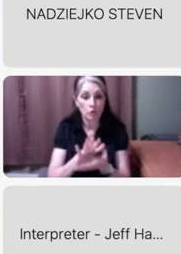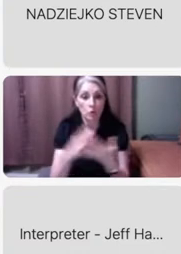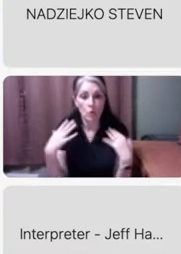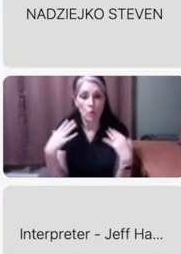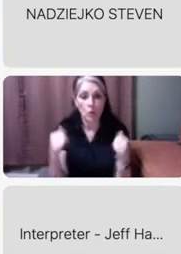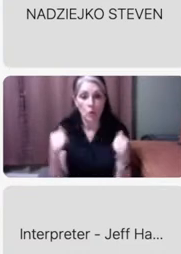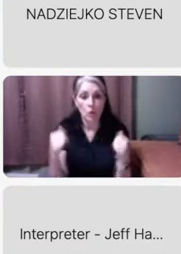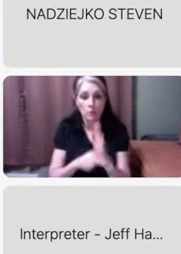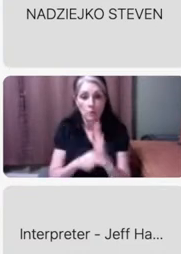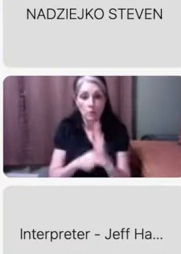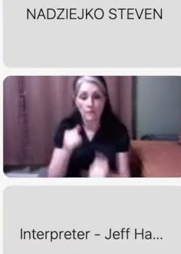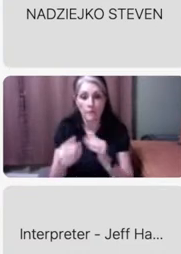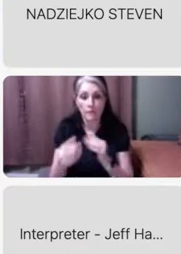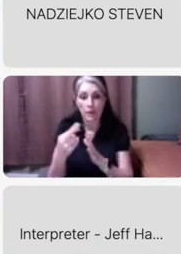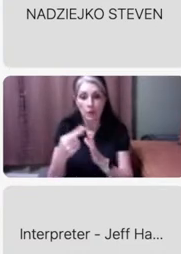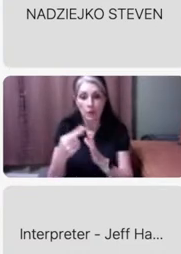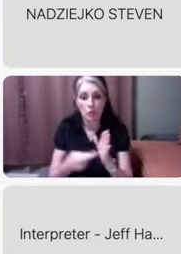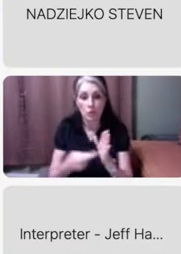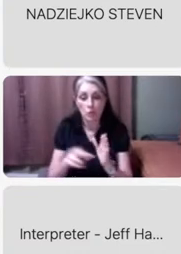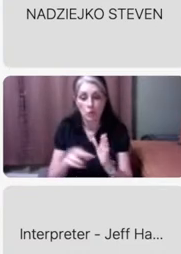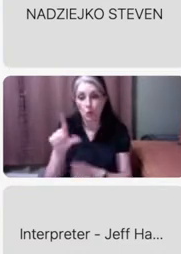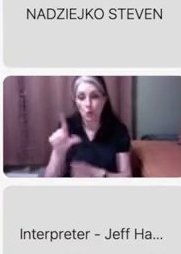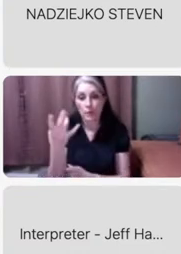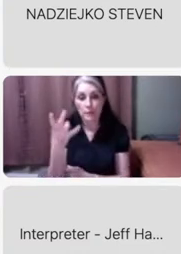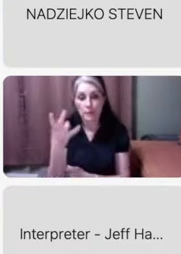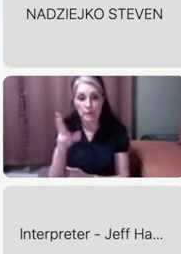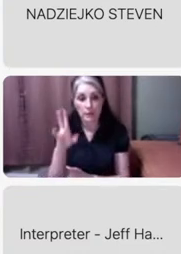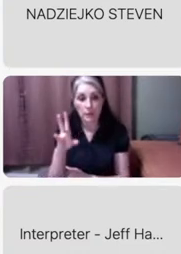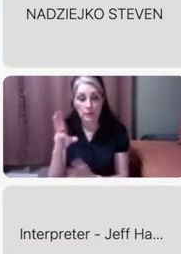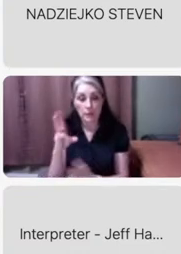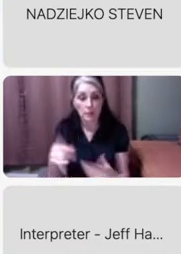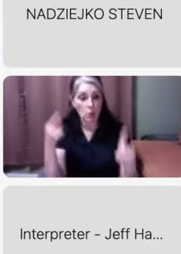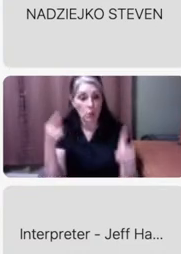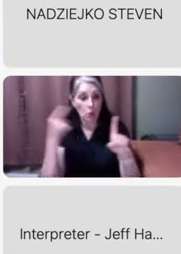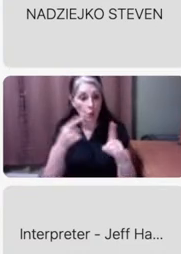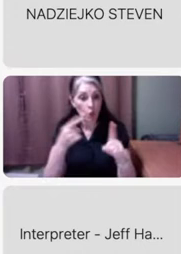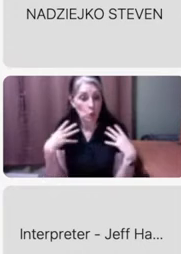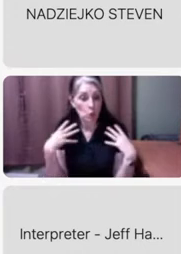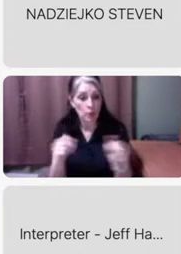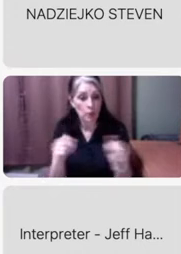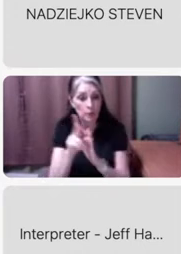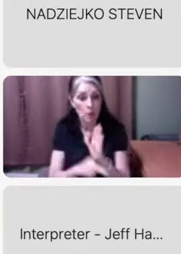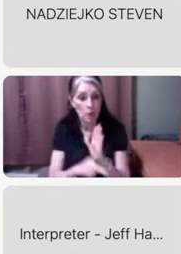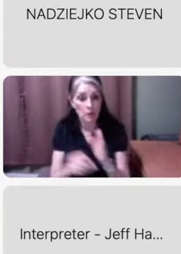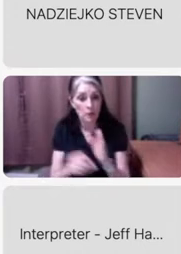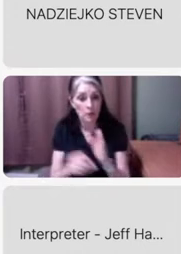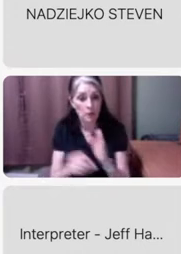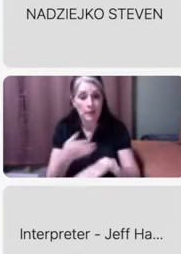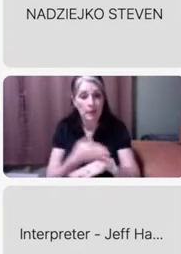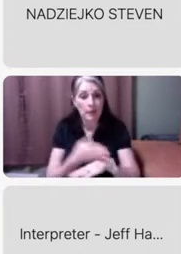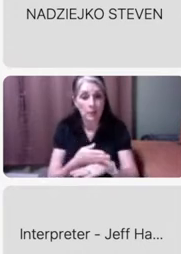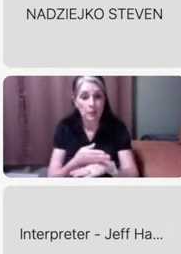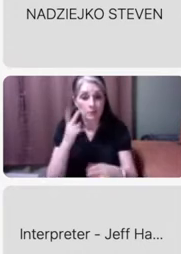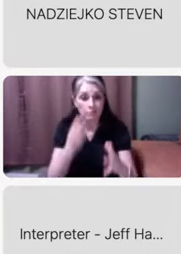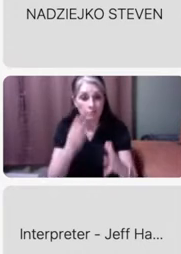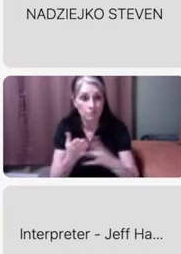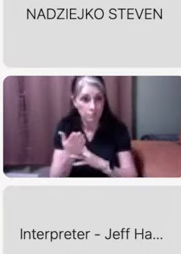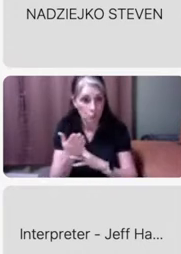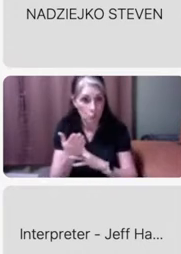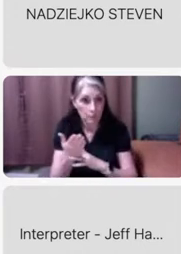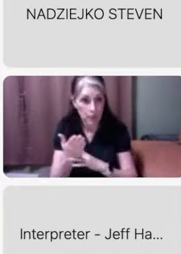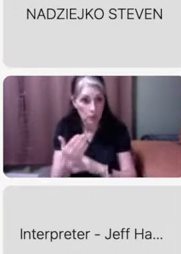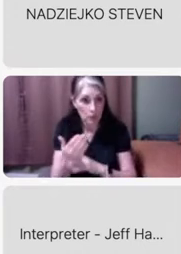2017. its goal was to strengthen those policies and increase transparency next slide